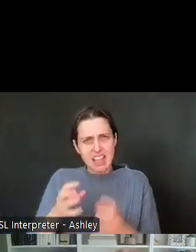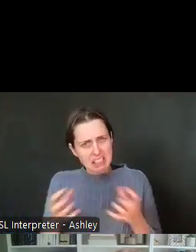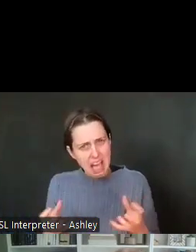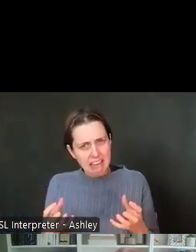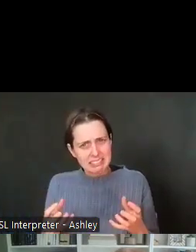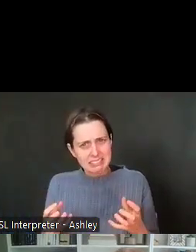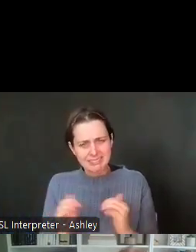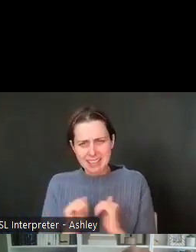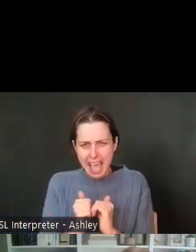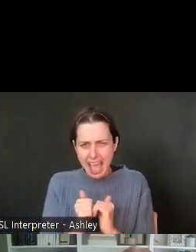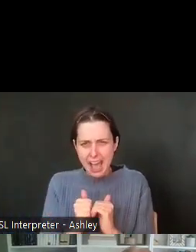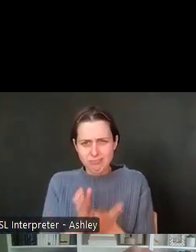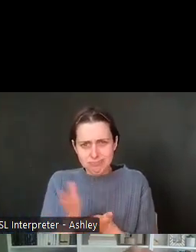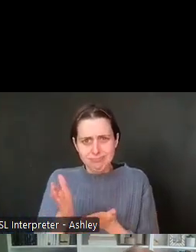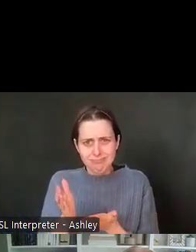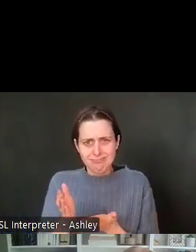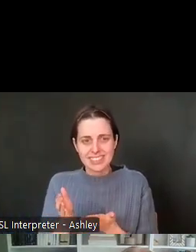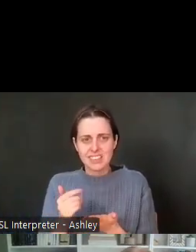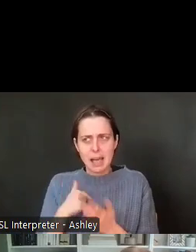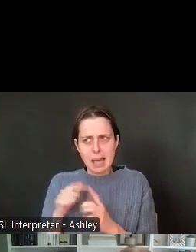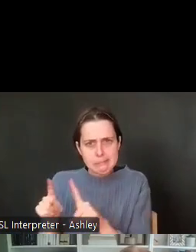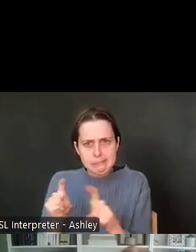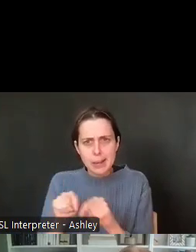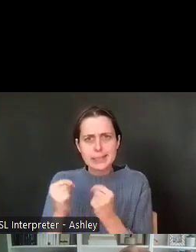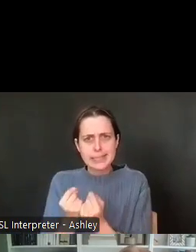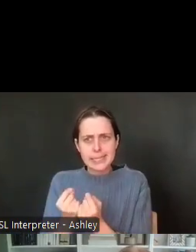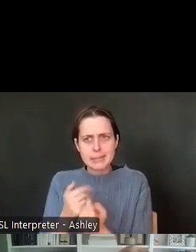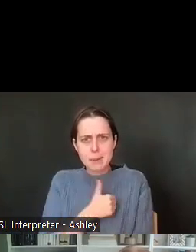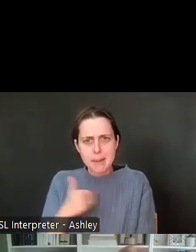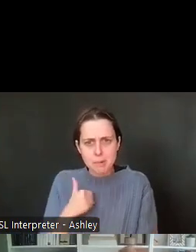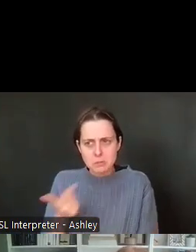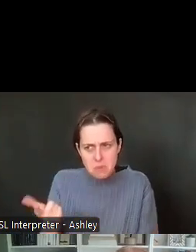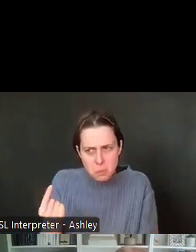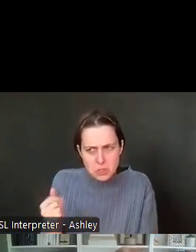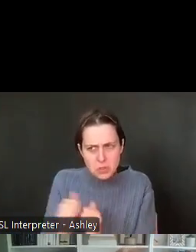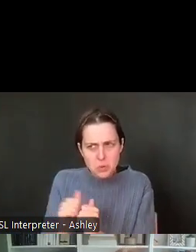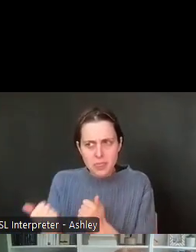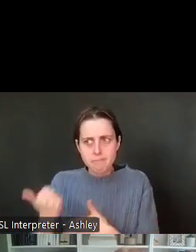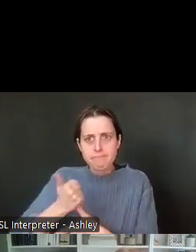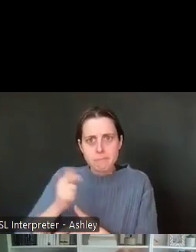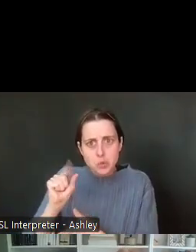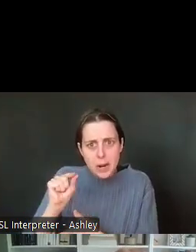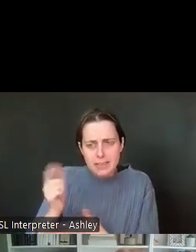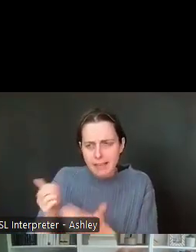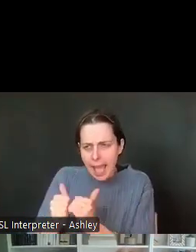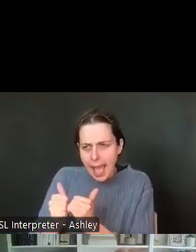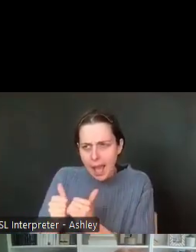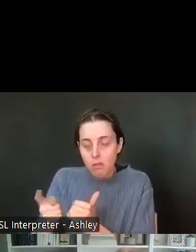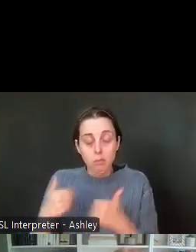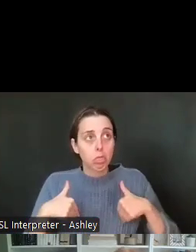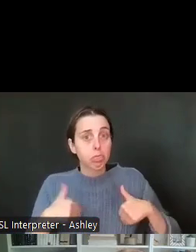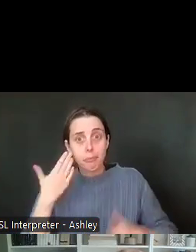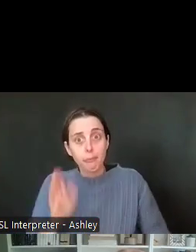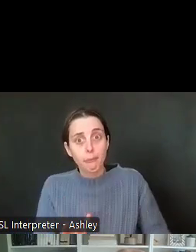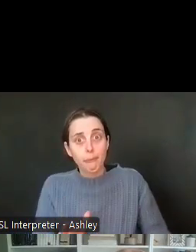talking to the team members, they weren't really sure what to do with 28 priorities. A priority is helping us know